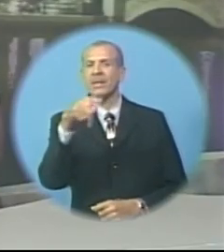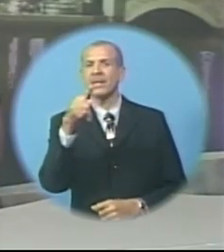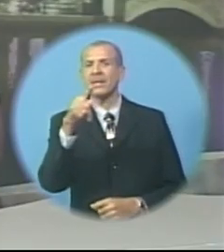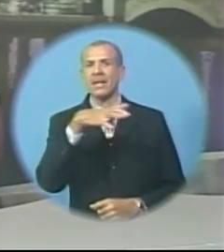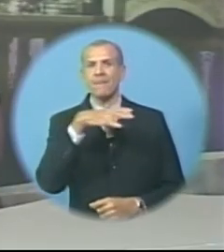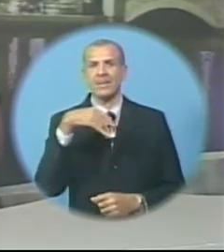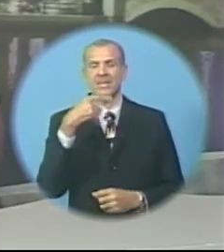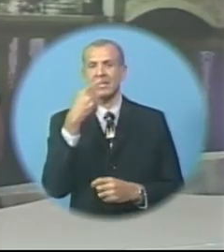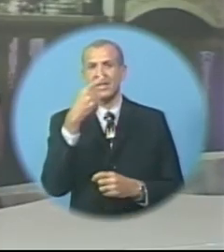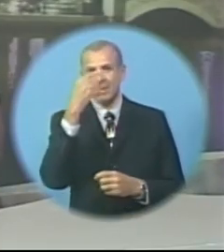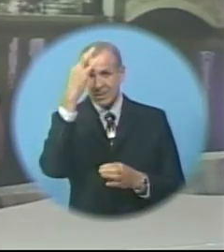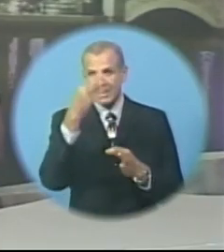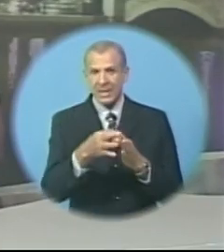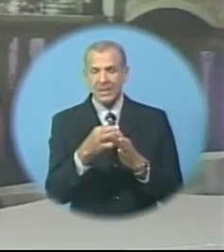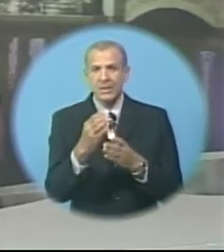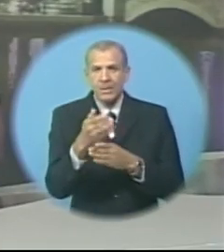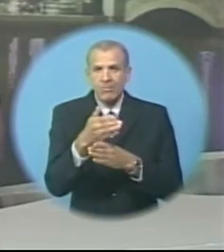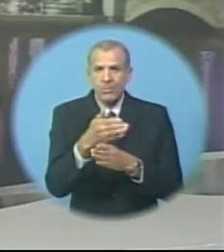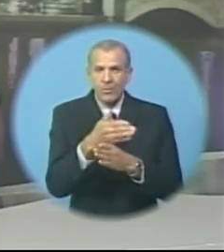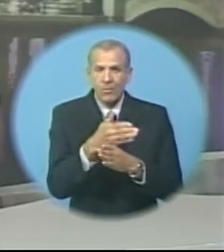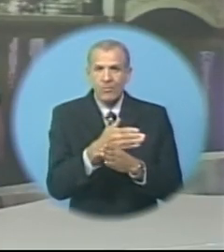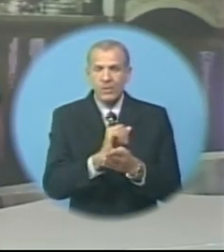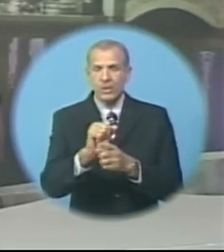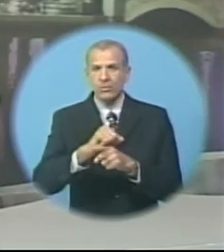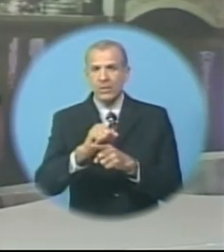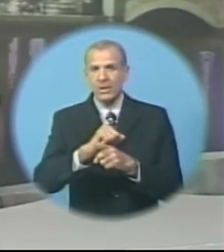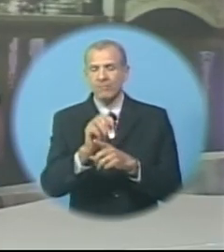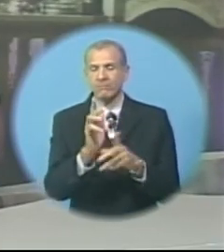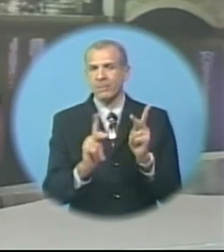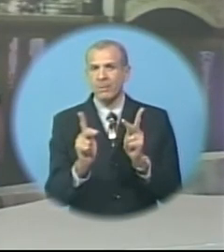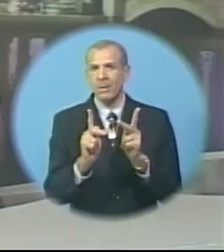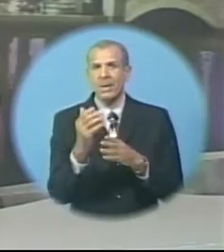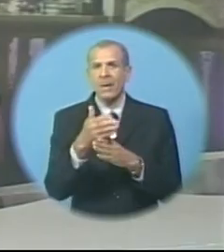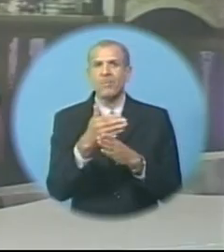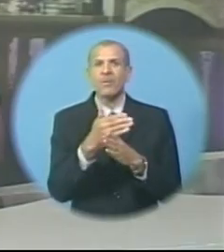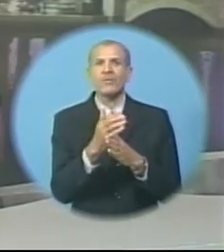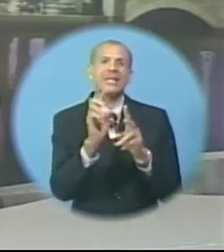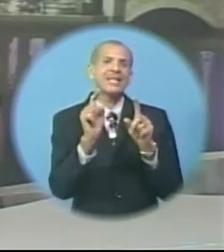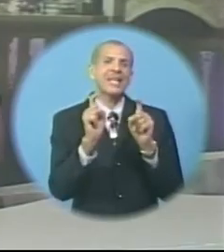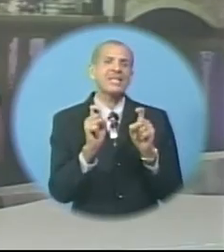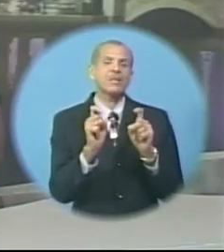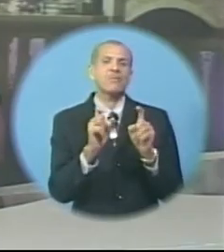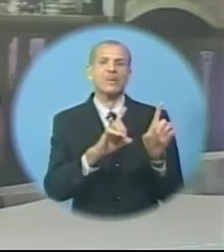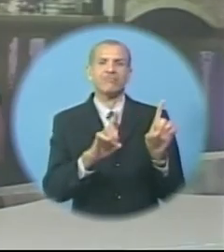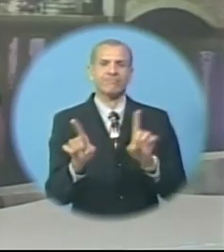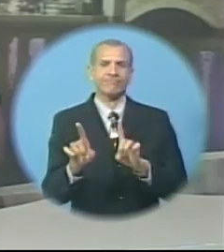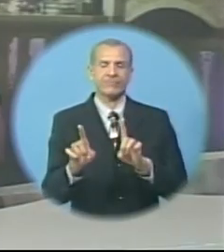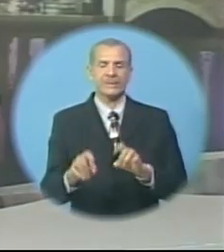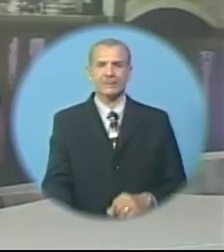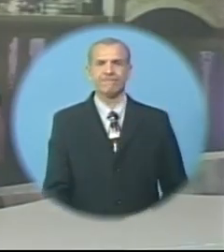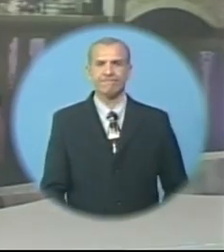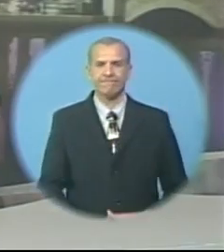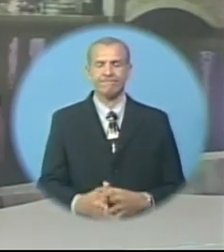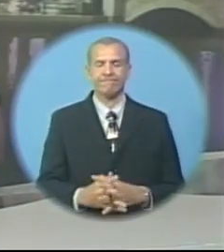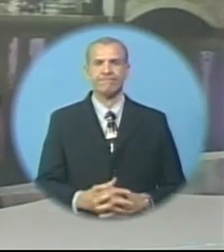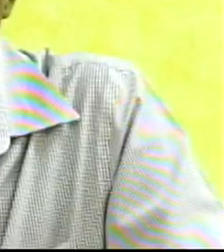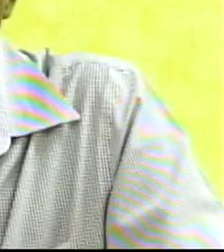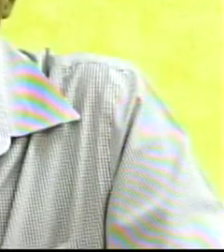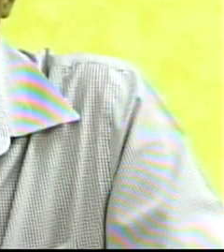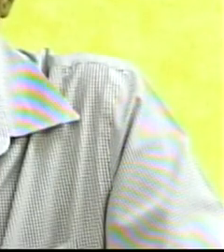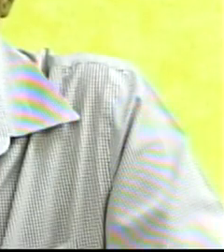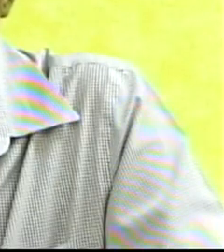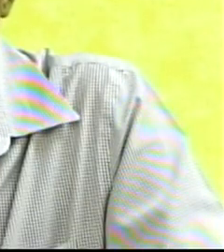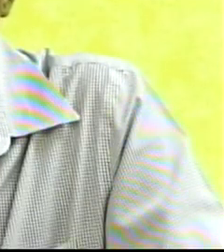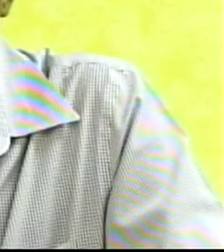move to not only beef up training of their personnel, but also improve the way testing will be conducted. We